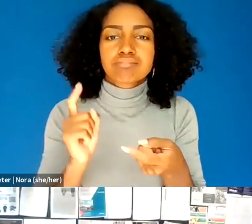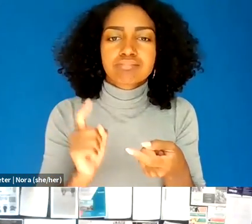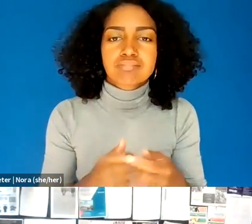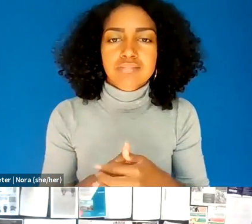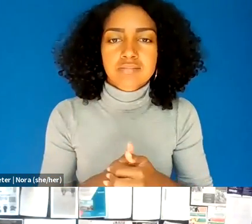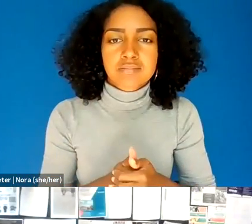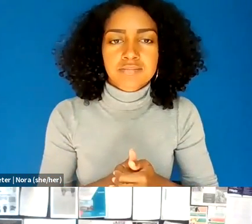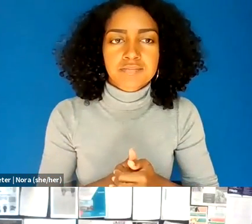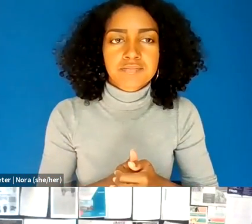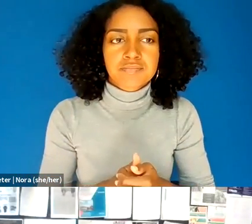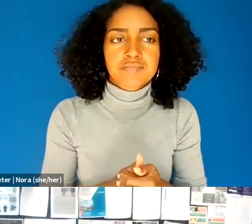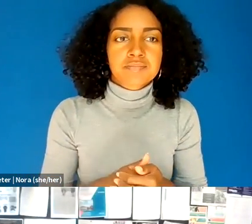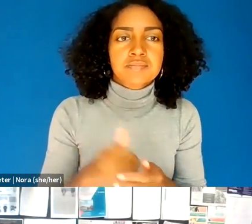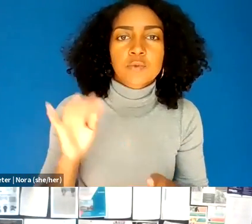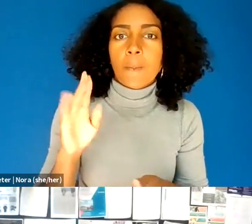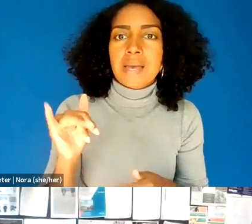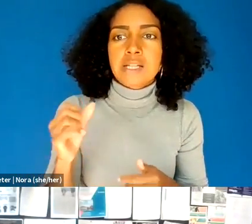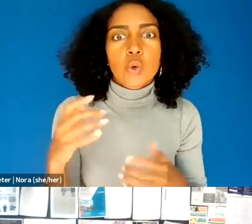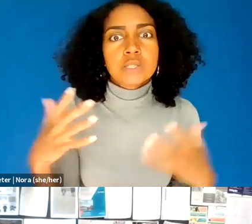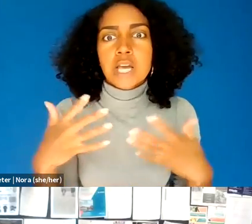Oh, so scary to have this power.